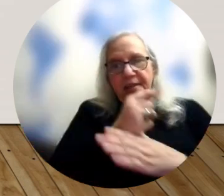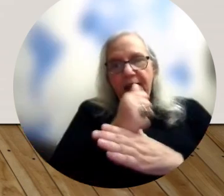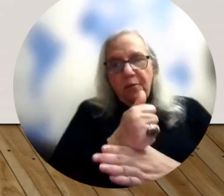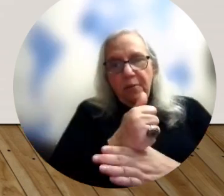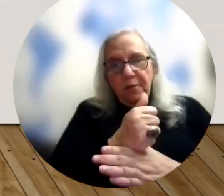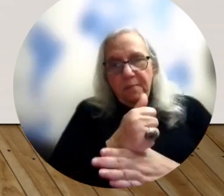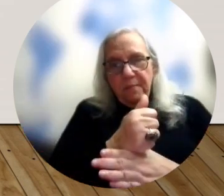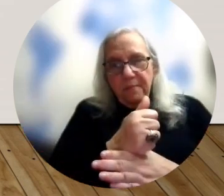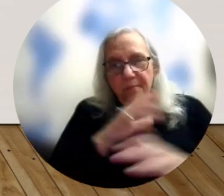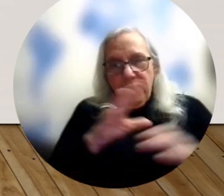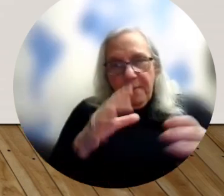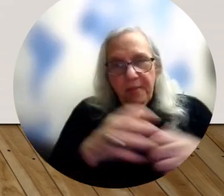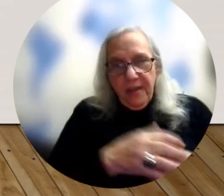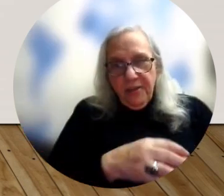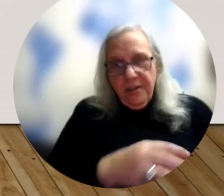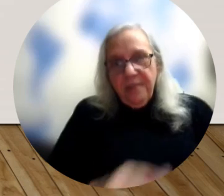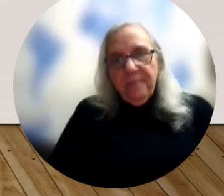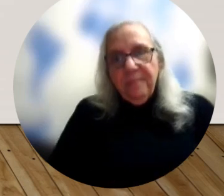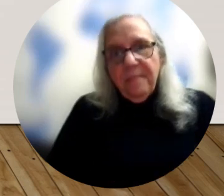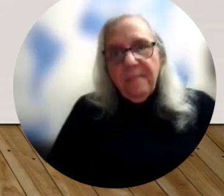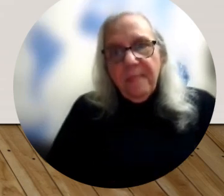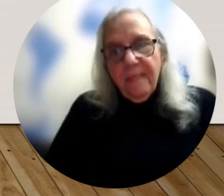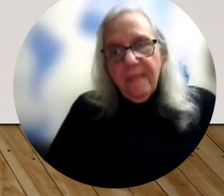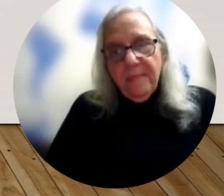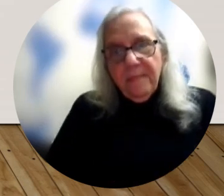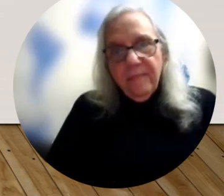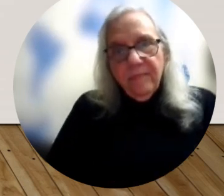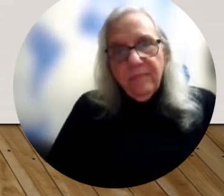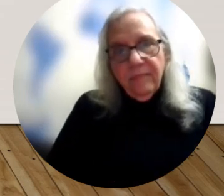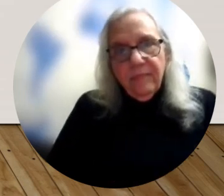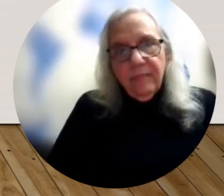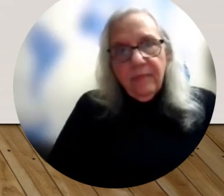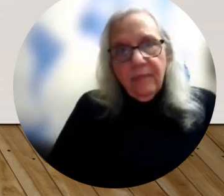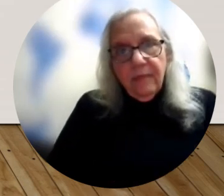general disabled population.